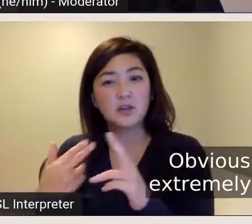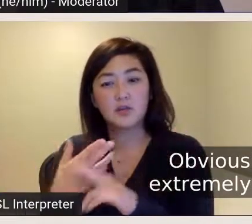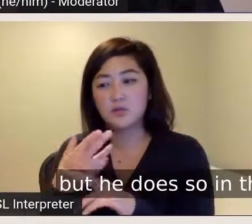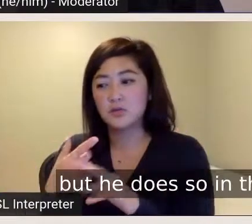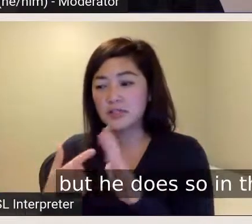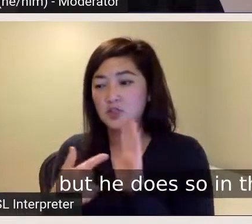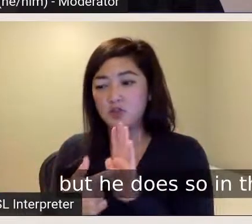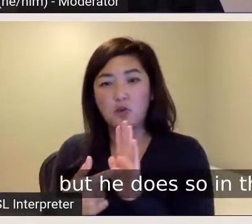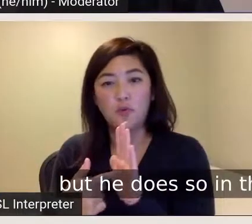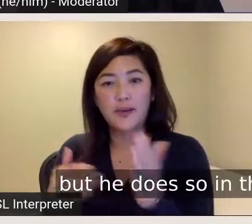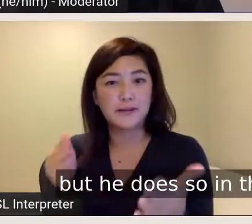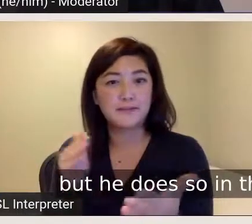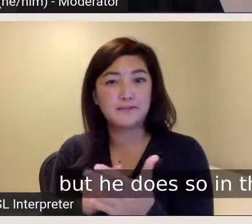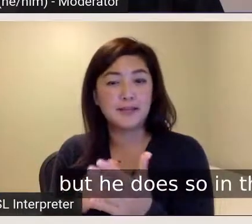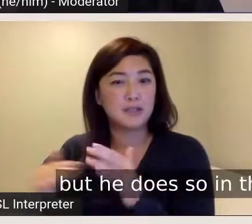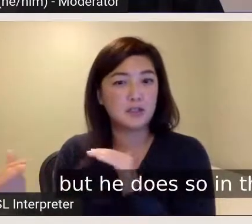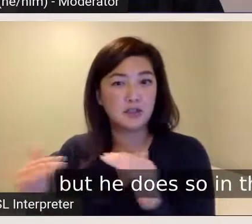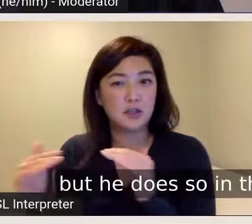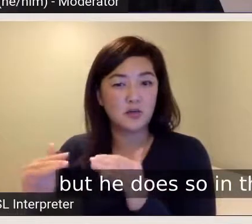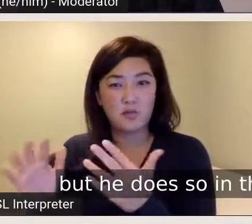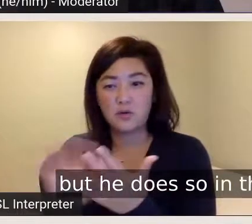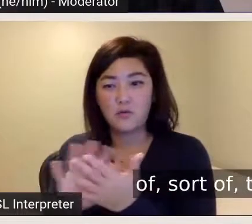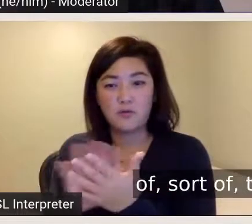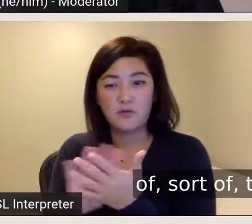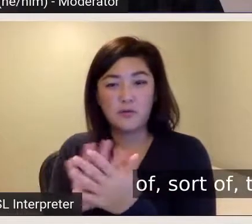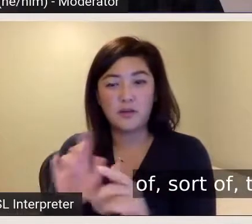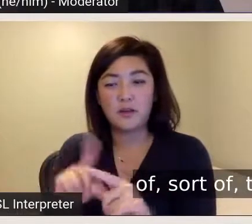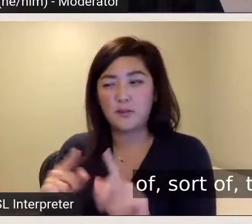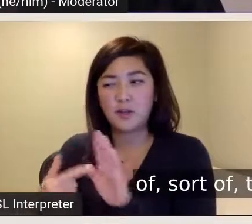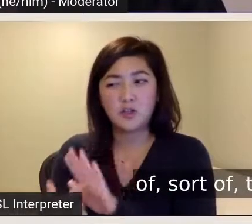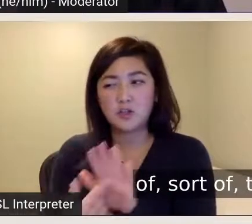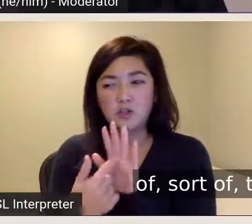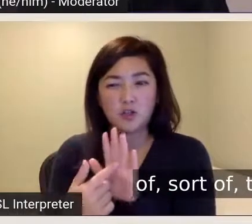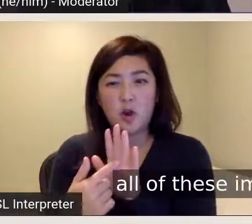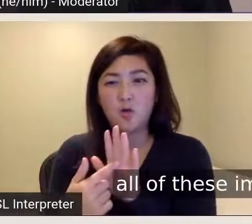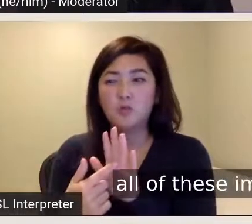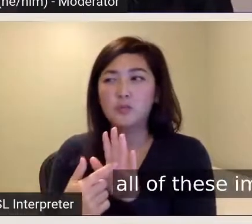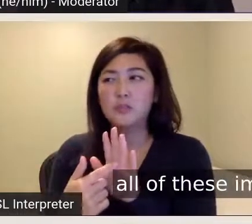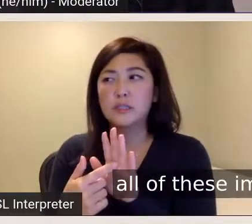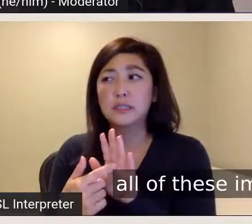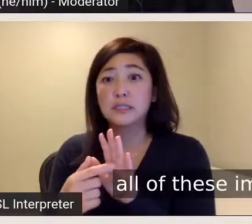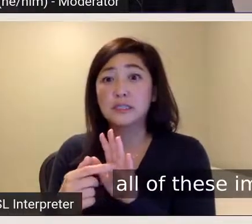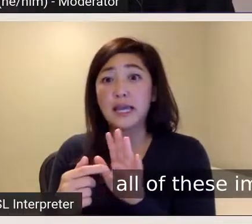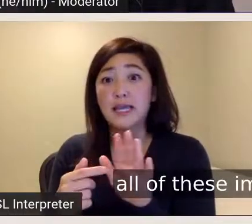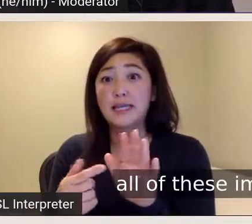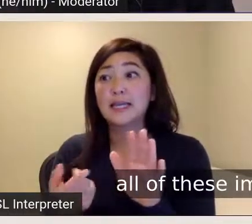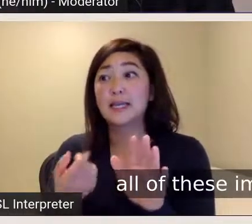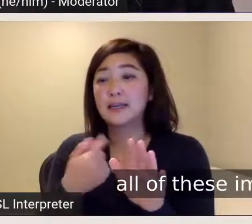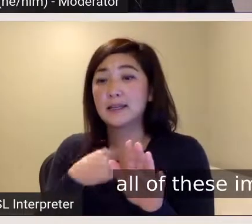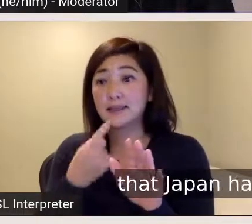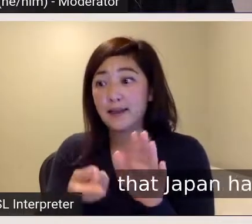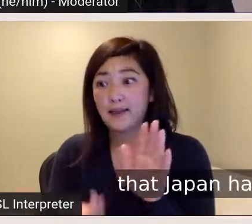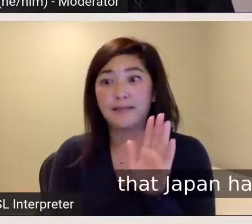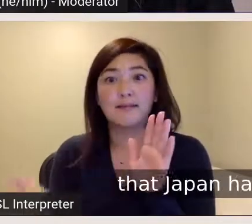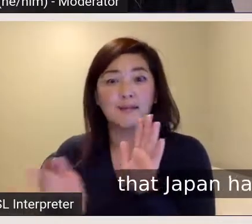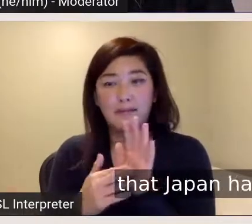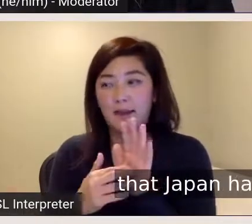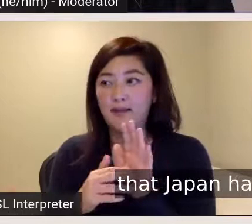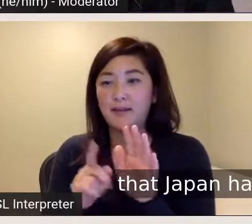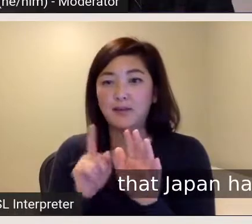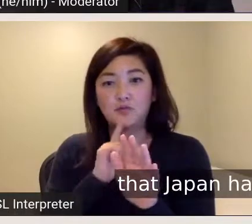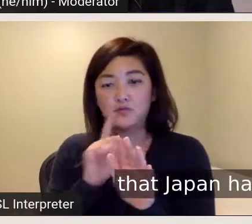film, but it does so in the unconventional way of sort of retelling all of these important conflicts that Japan